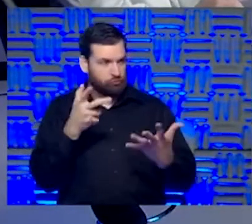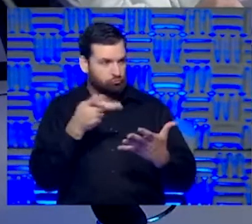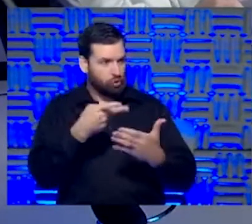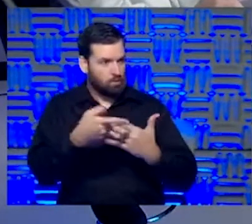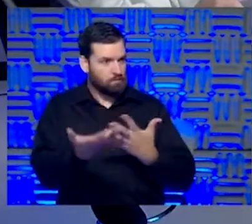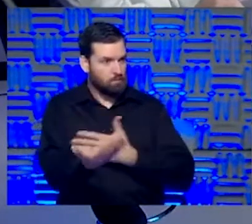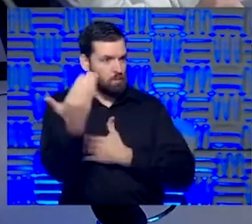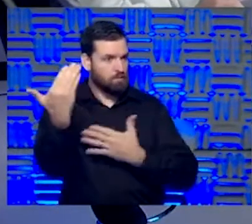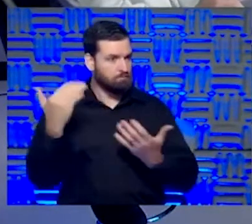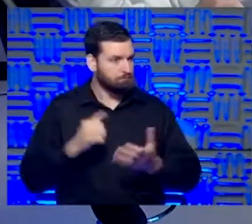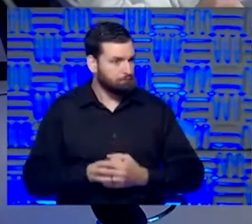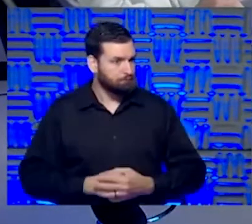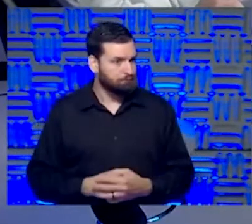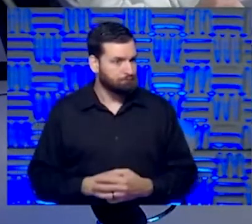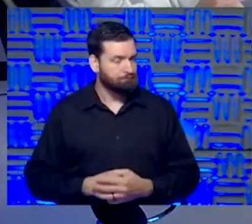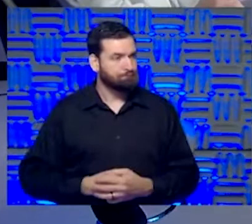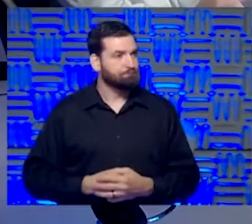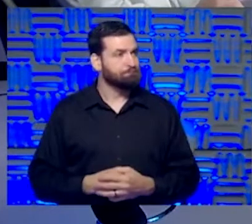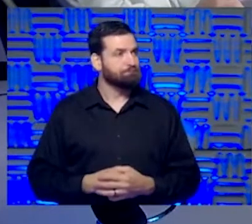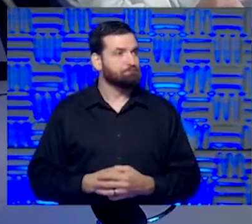morning.